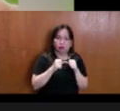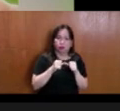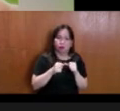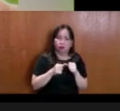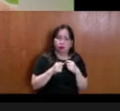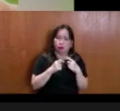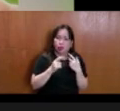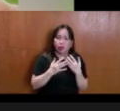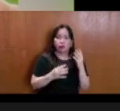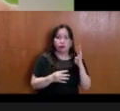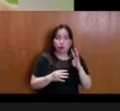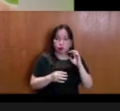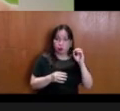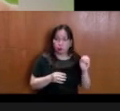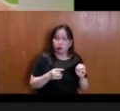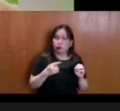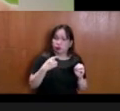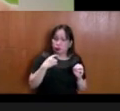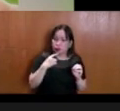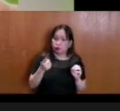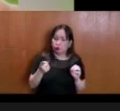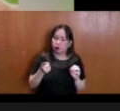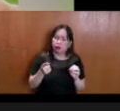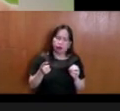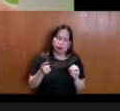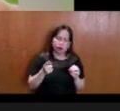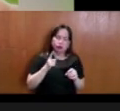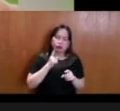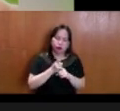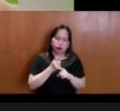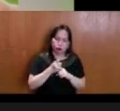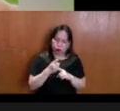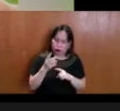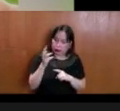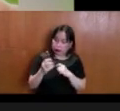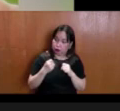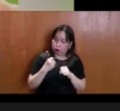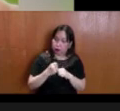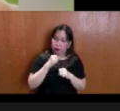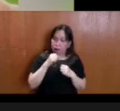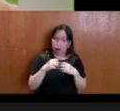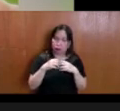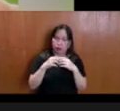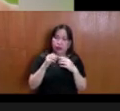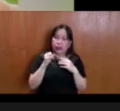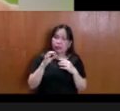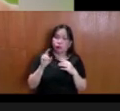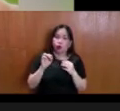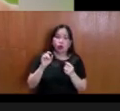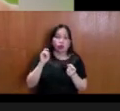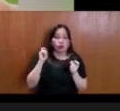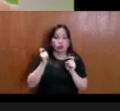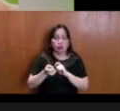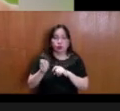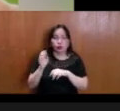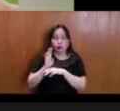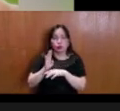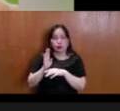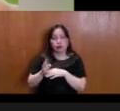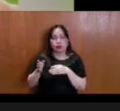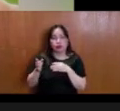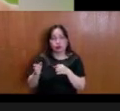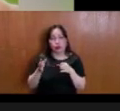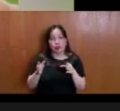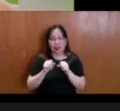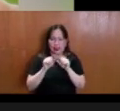least 40% of them said they will not survive in the next 6 years if they do not change their business model. And